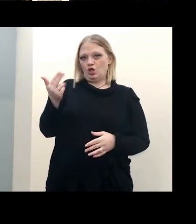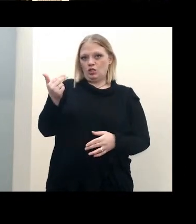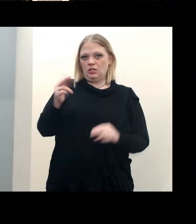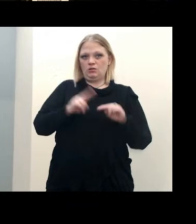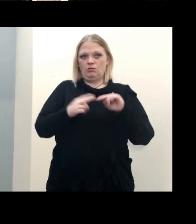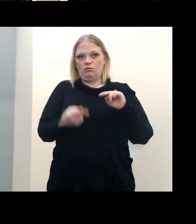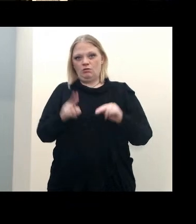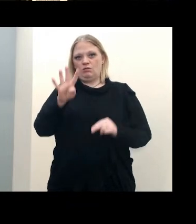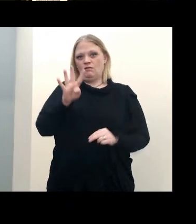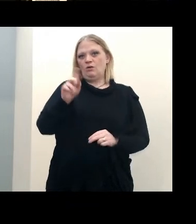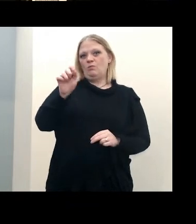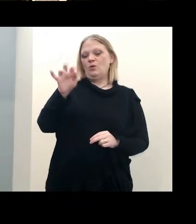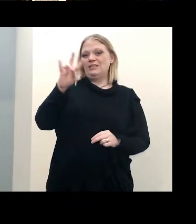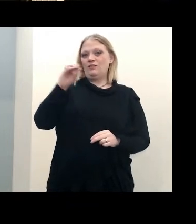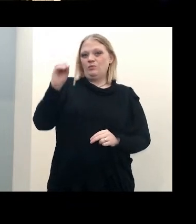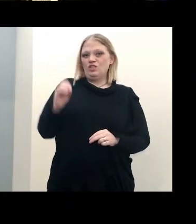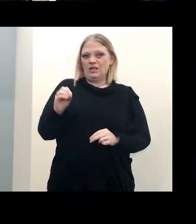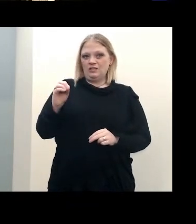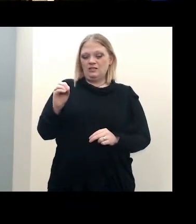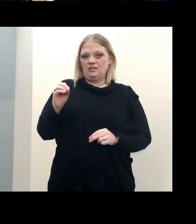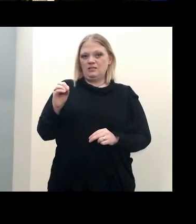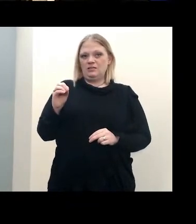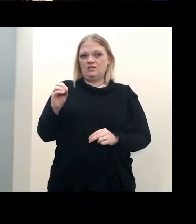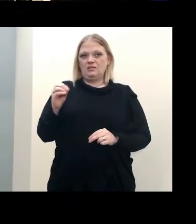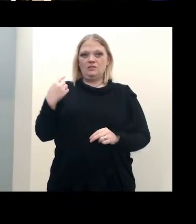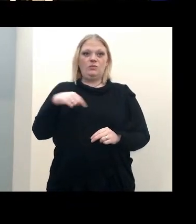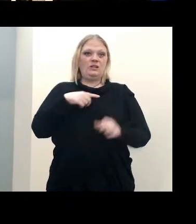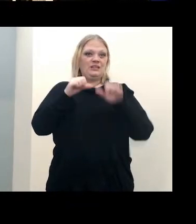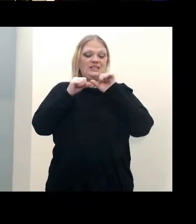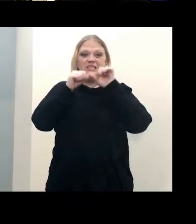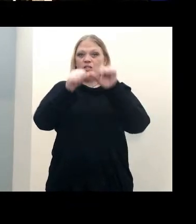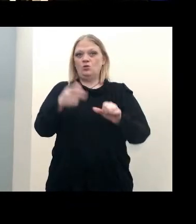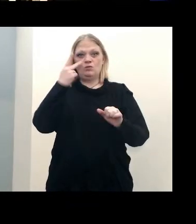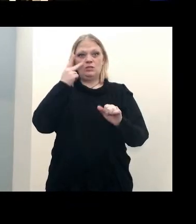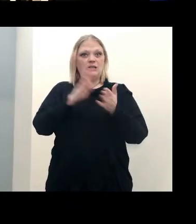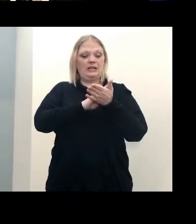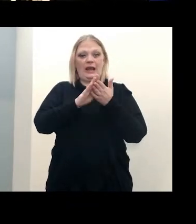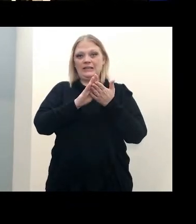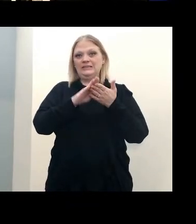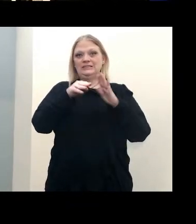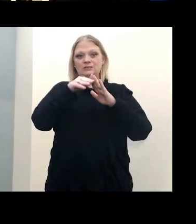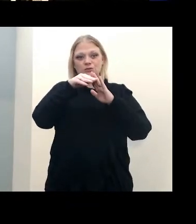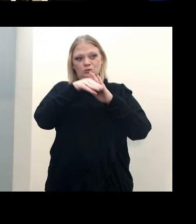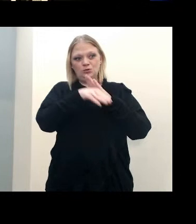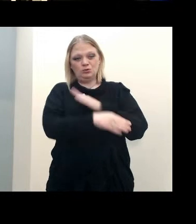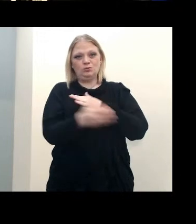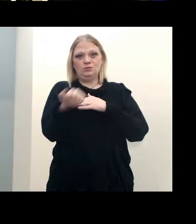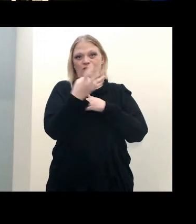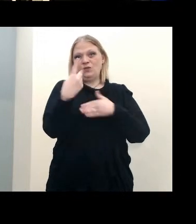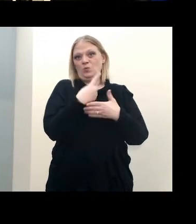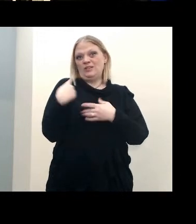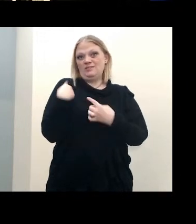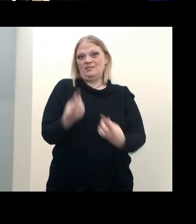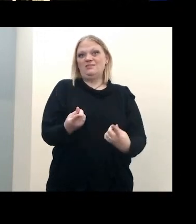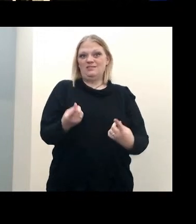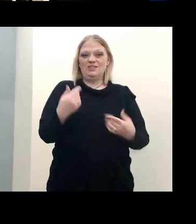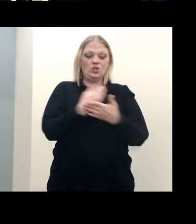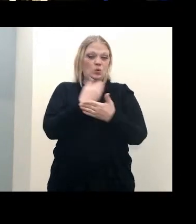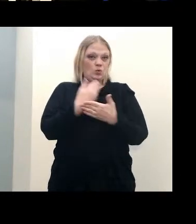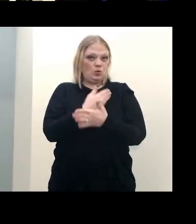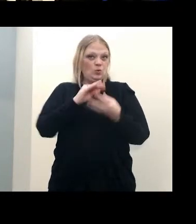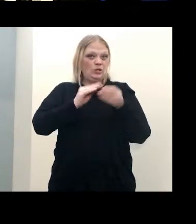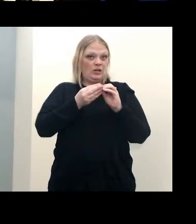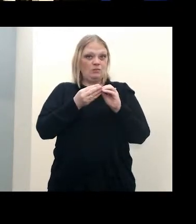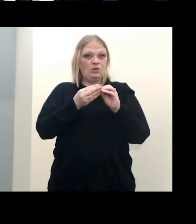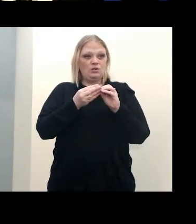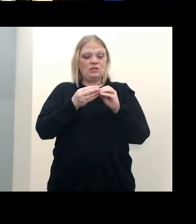dropped to 4.7%, and we have continued to see a nice little drop in the last few weeks. New cases have declined 4